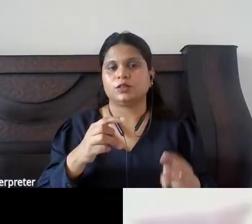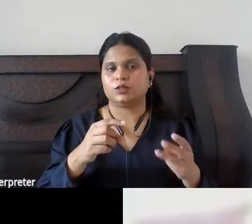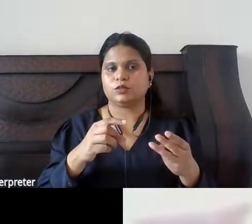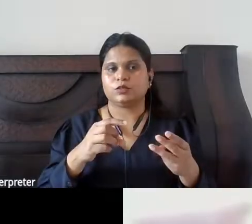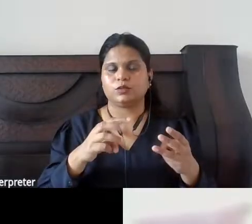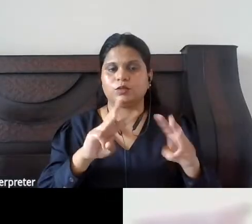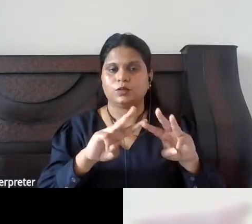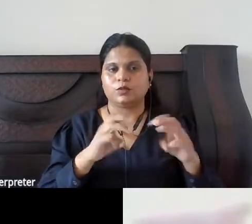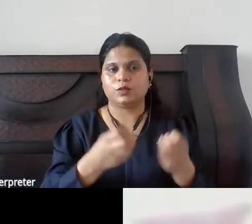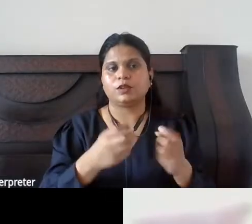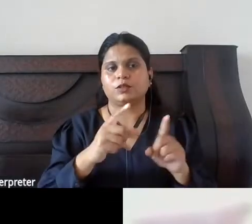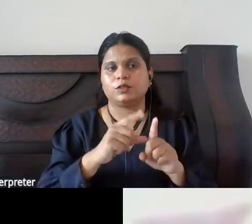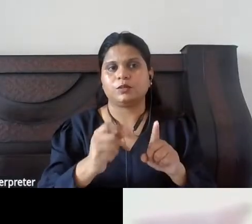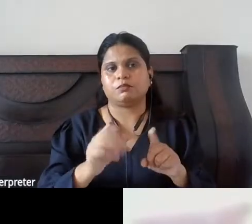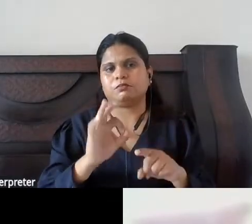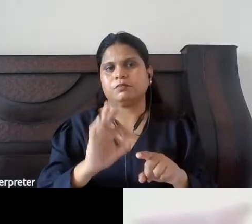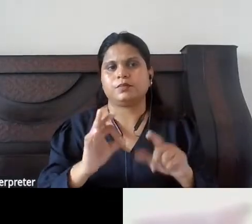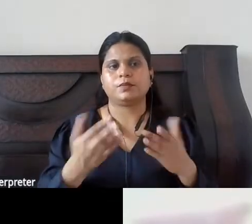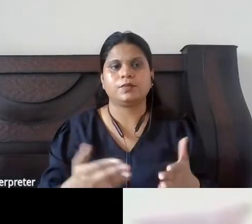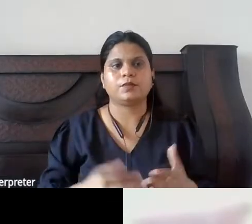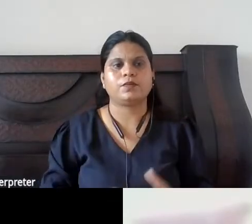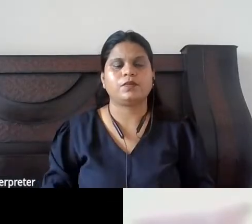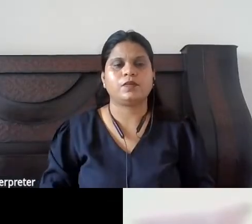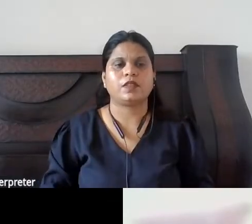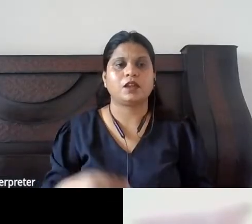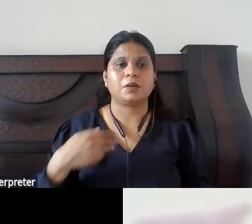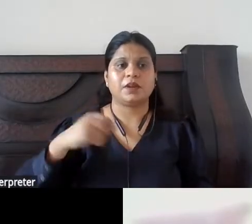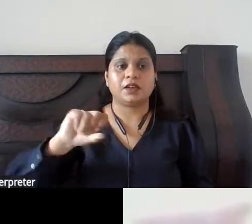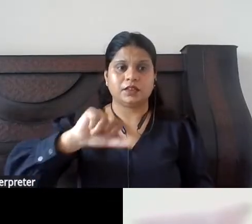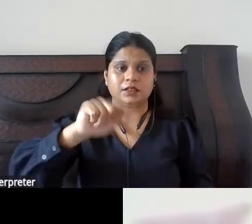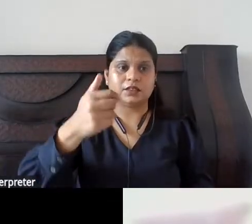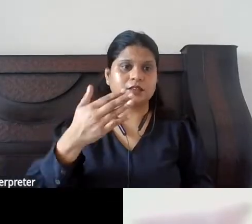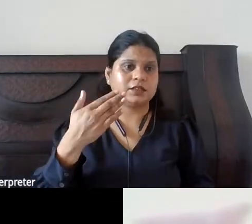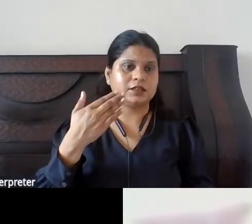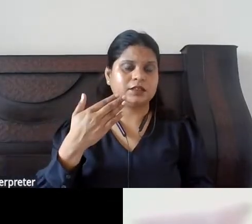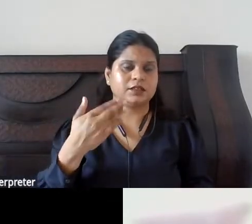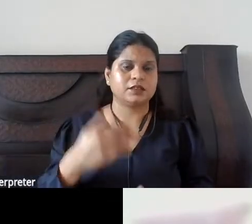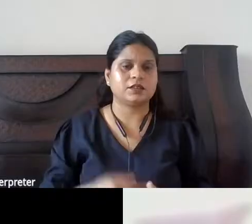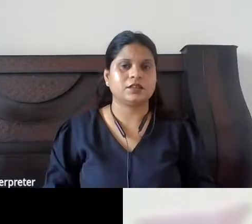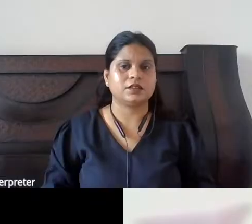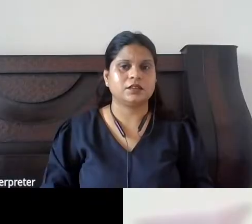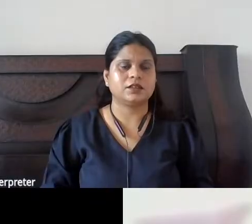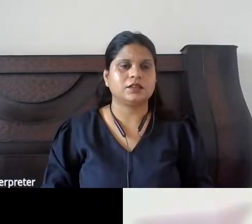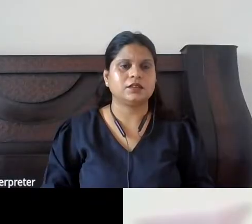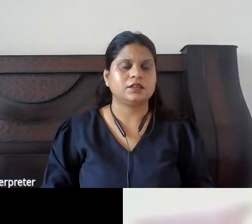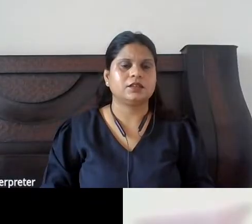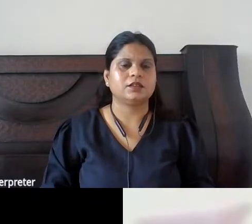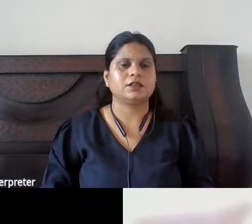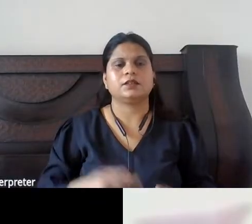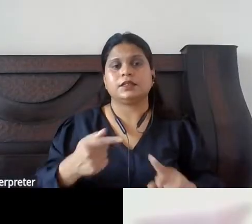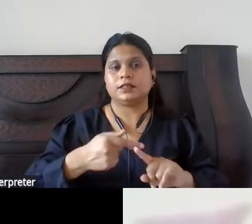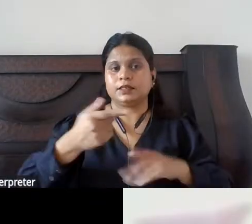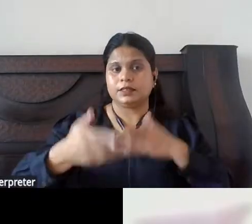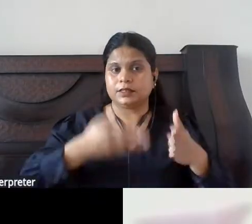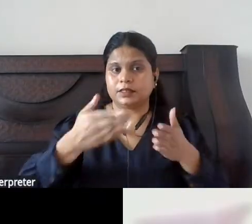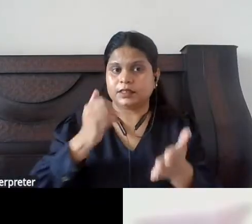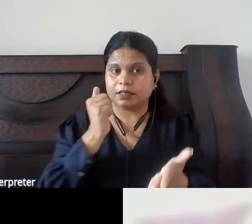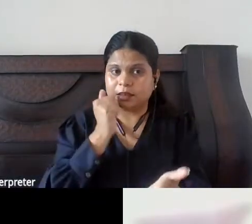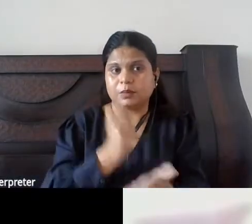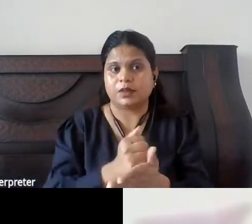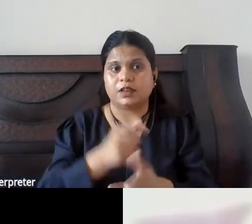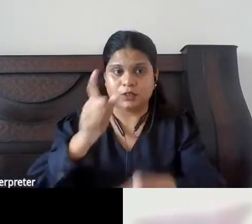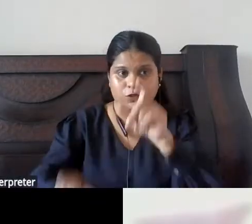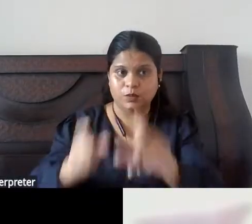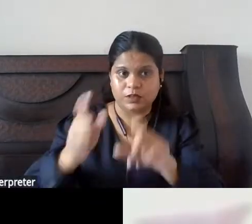think our success actually hinges on a very good training of enumerators and